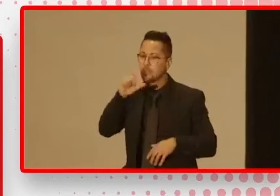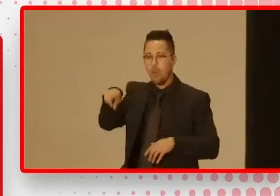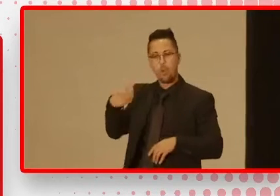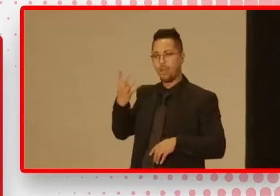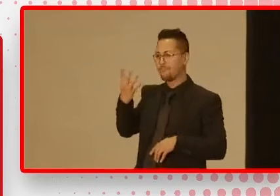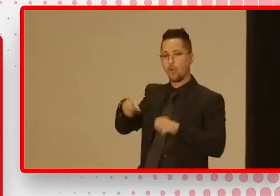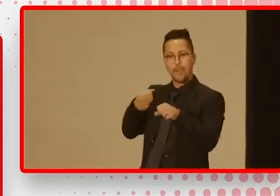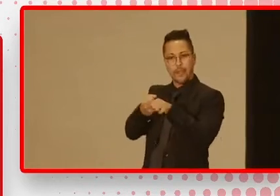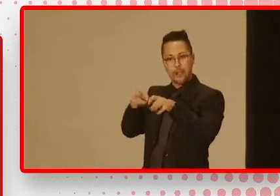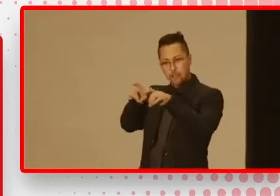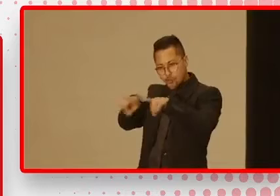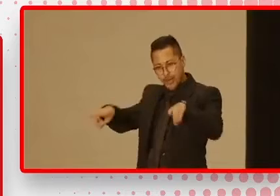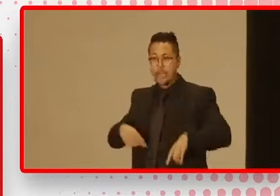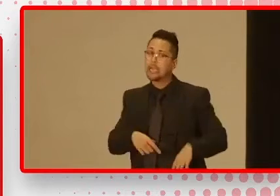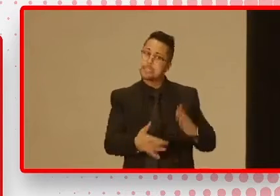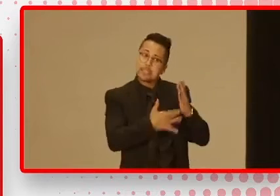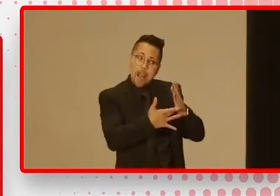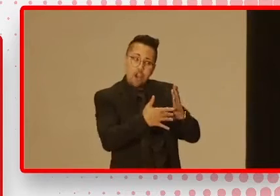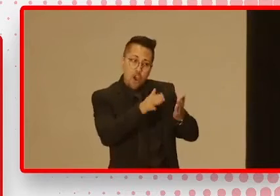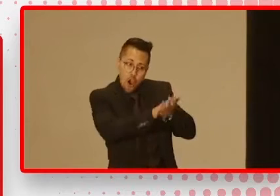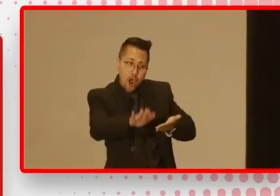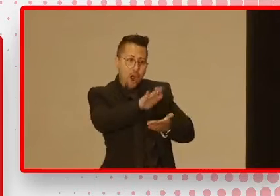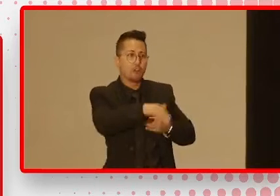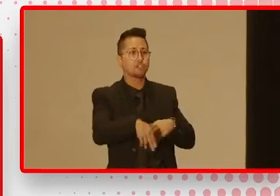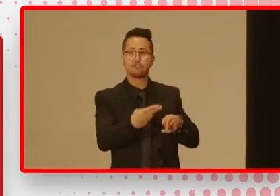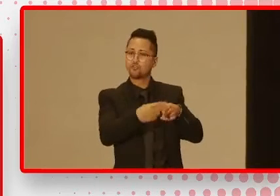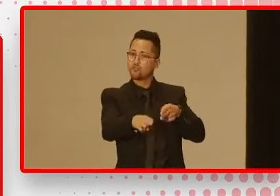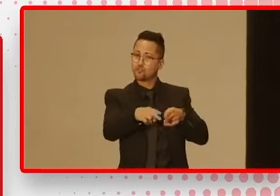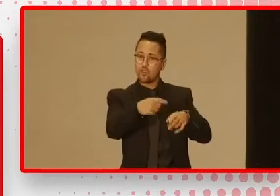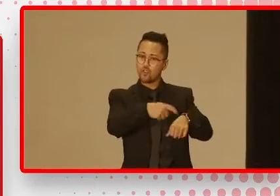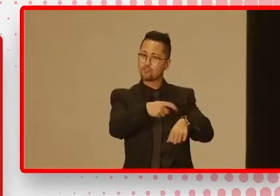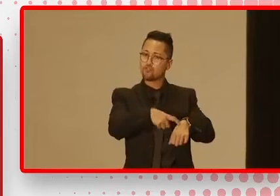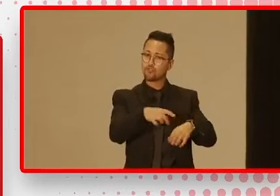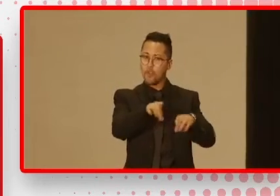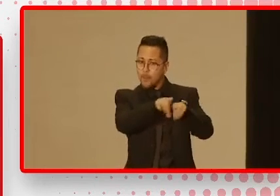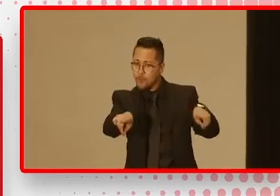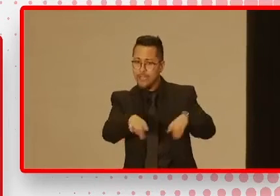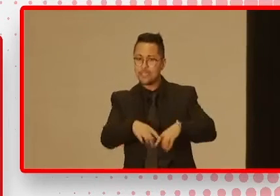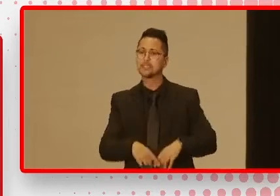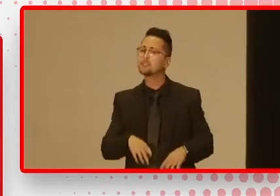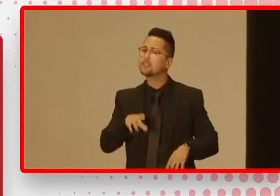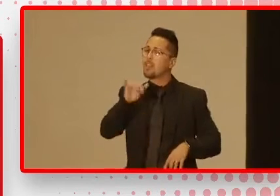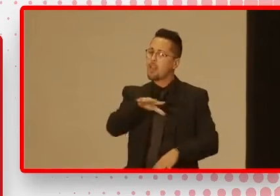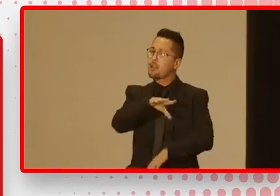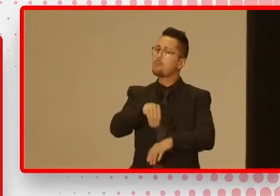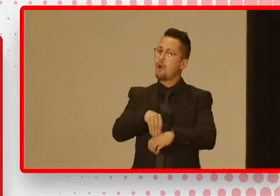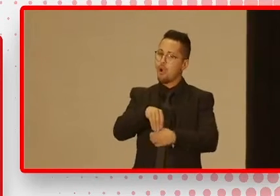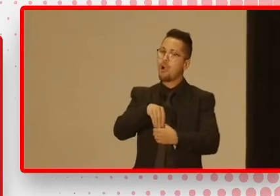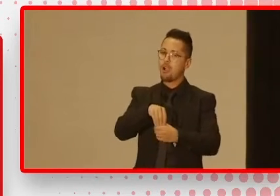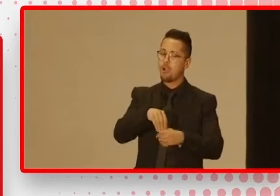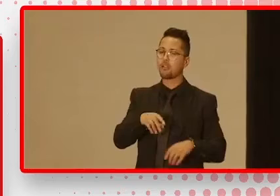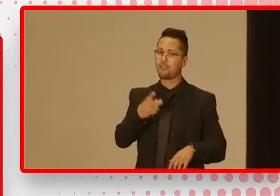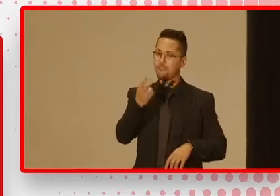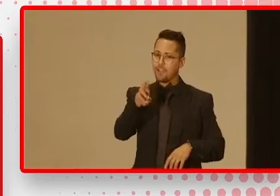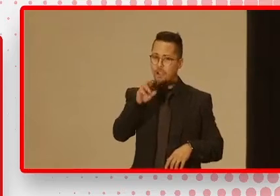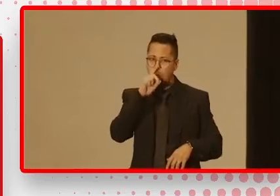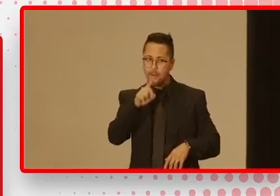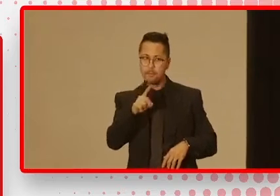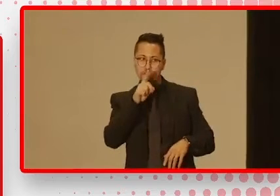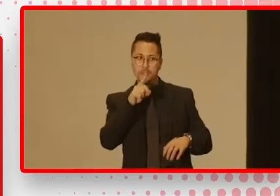degree, it's the technical colleges, there's short-term degrees, and that's all part of what VR makes sure that customer